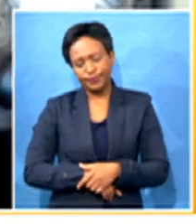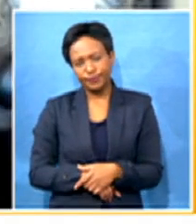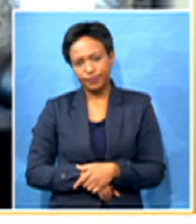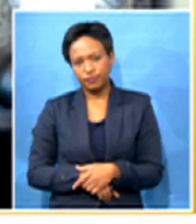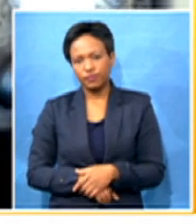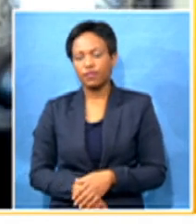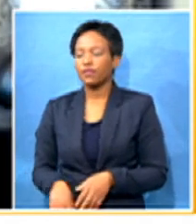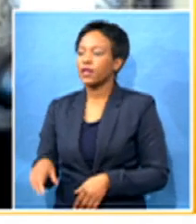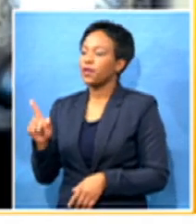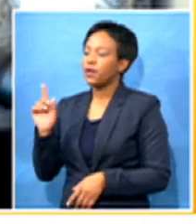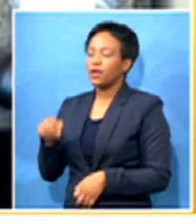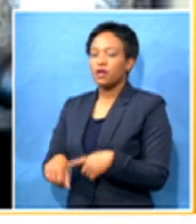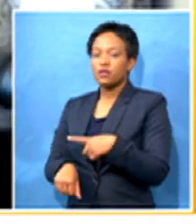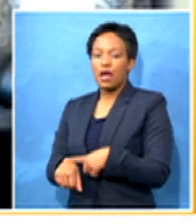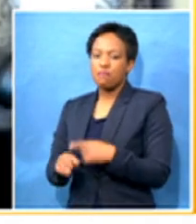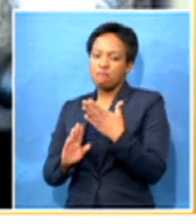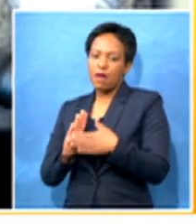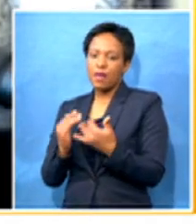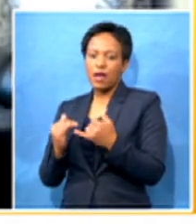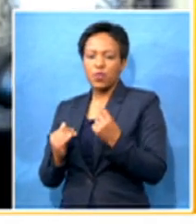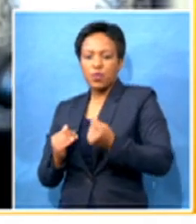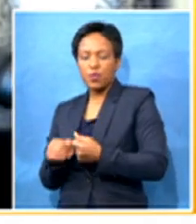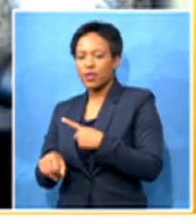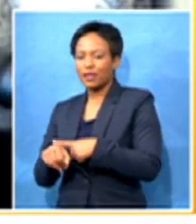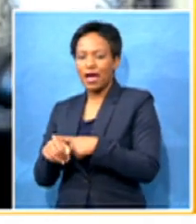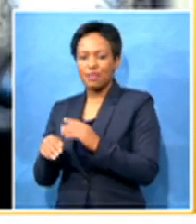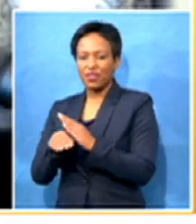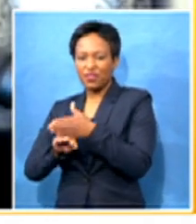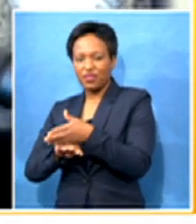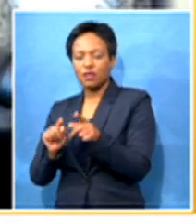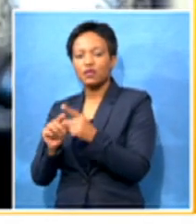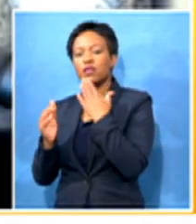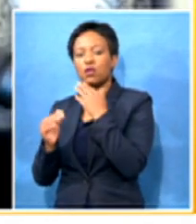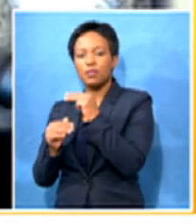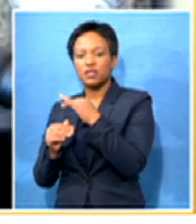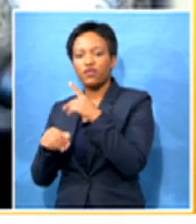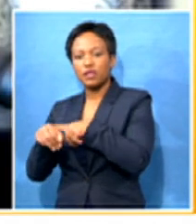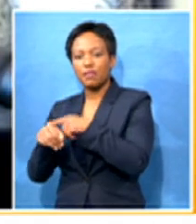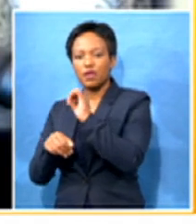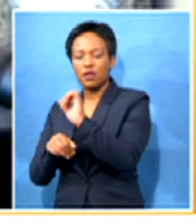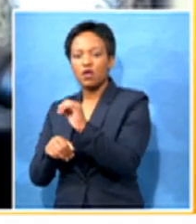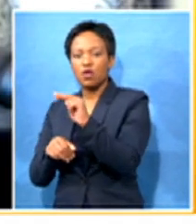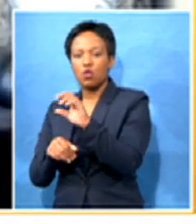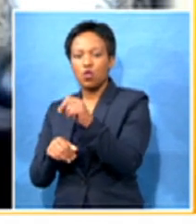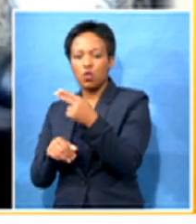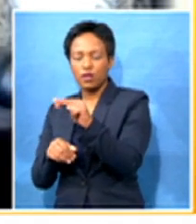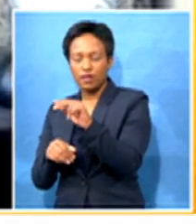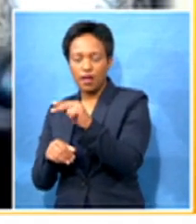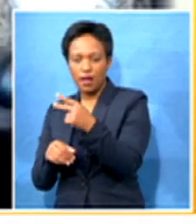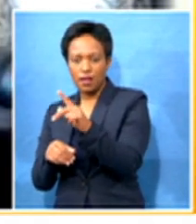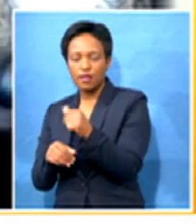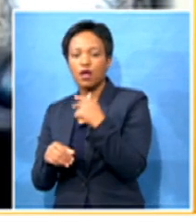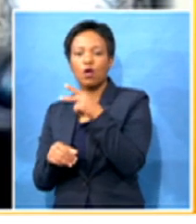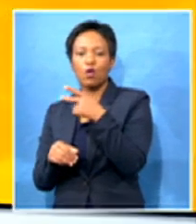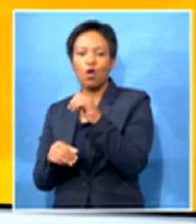we unfortunately have to leave it there because we're hopelessly out of time. MEC, thanks for your time this morning. Nonhlanhla Khoza is the KZN MEC